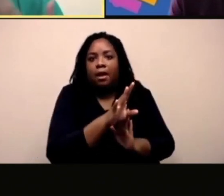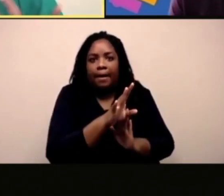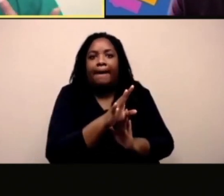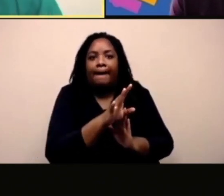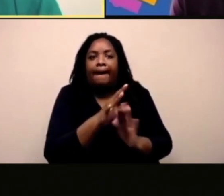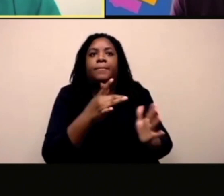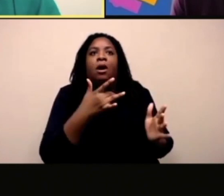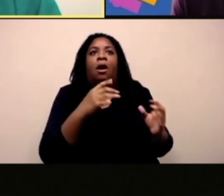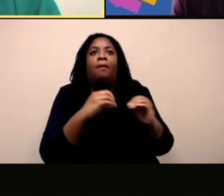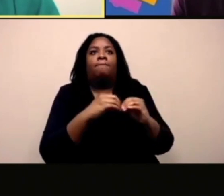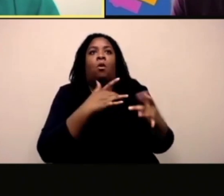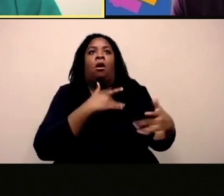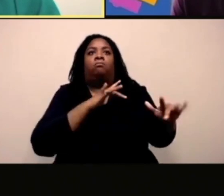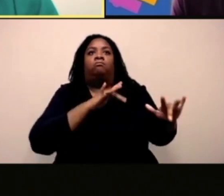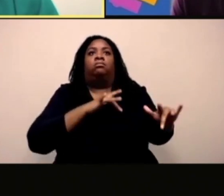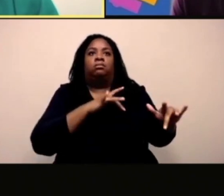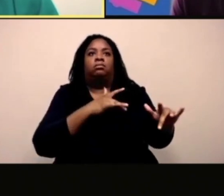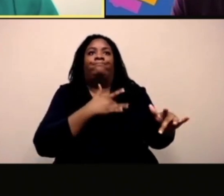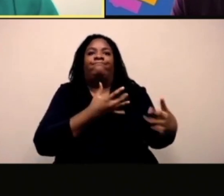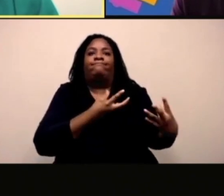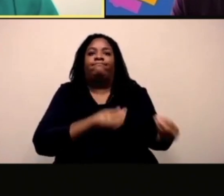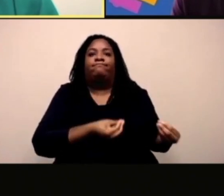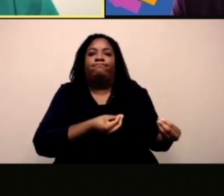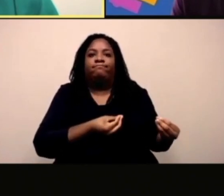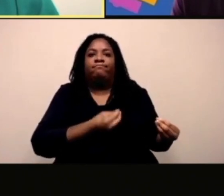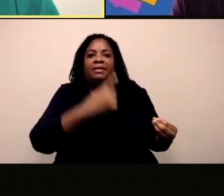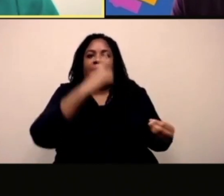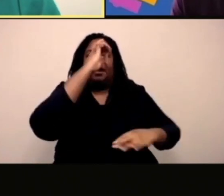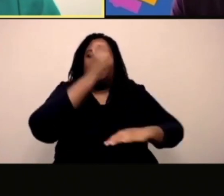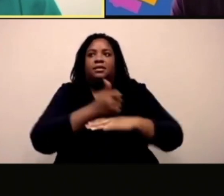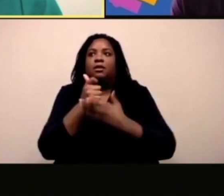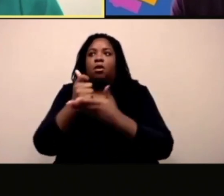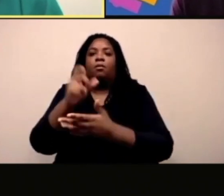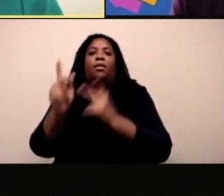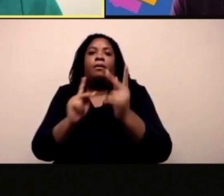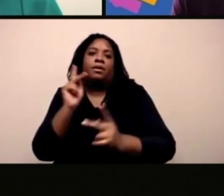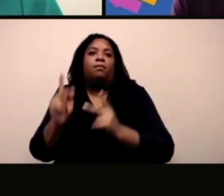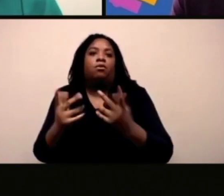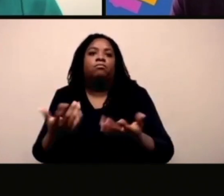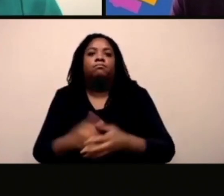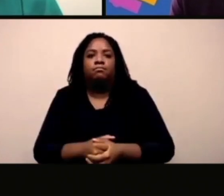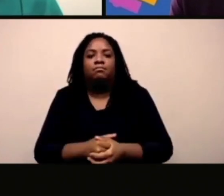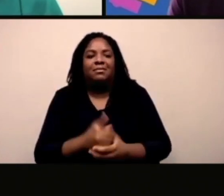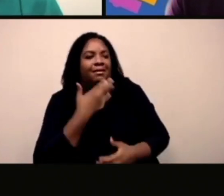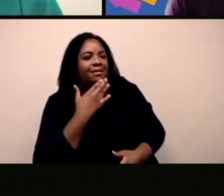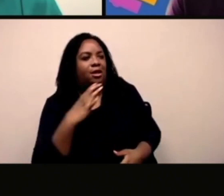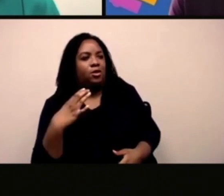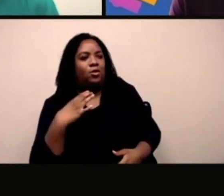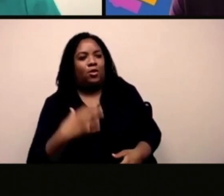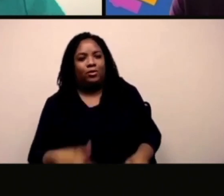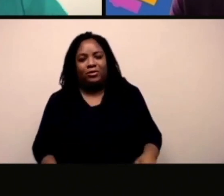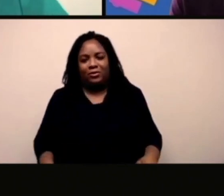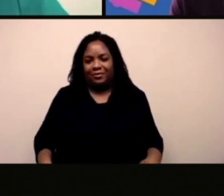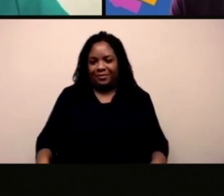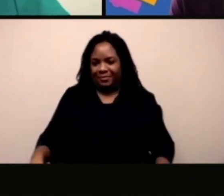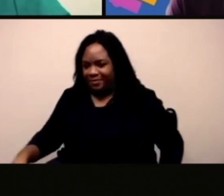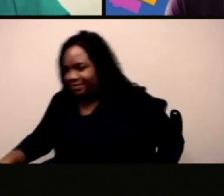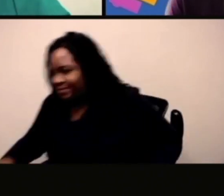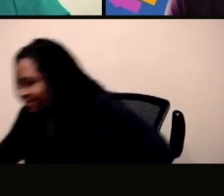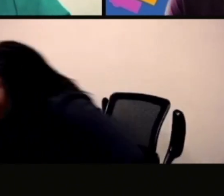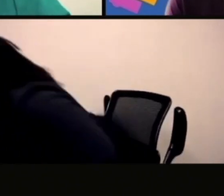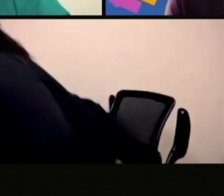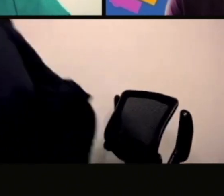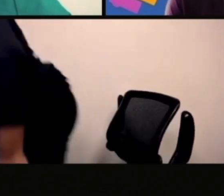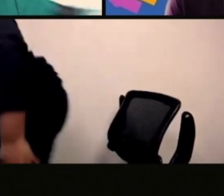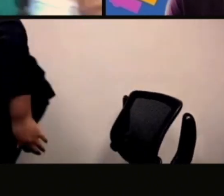empathetic heart and mindset for others. So, all right, thank you, Coach. As I'm looking, I'm